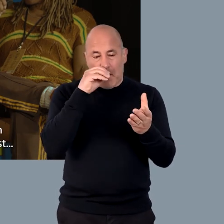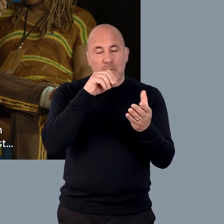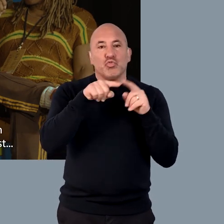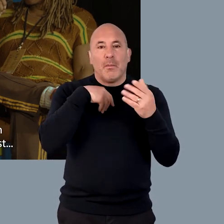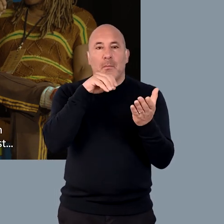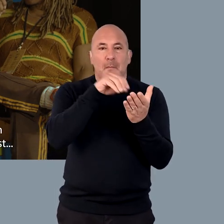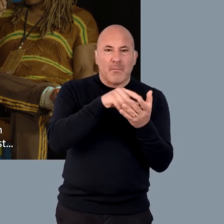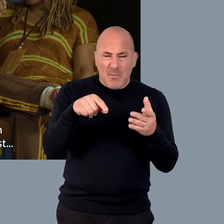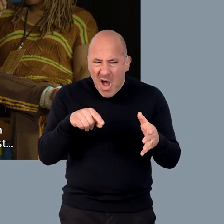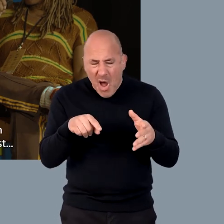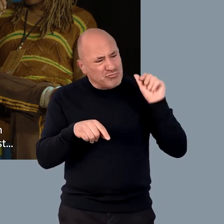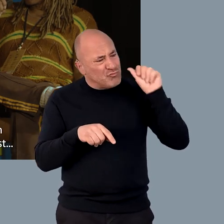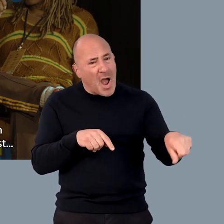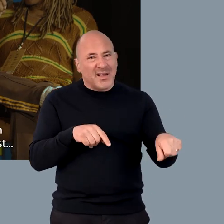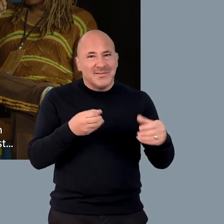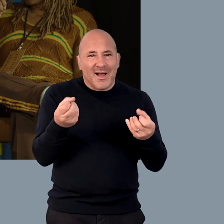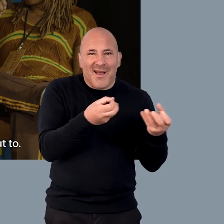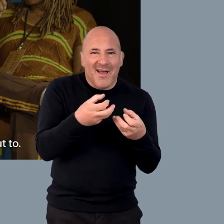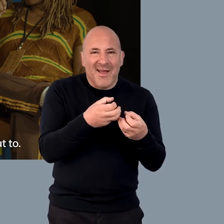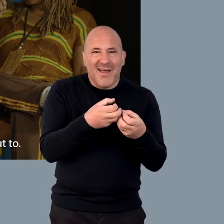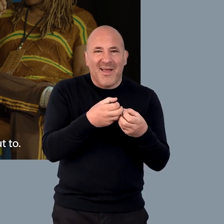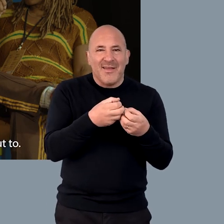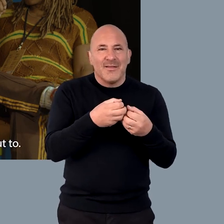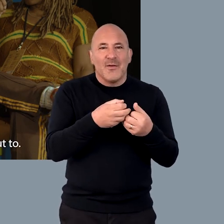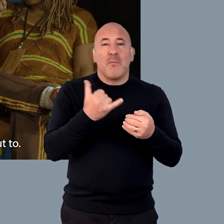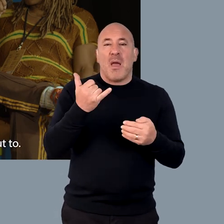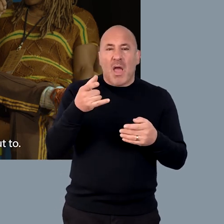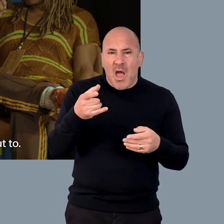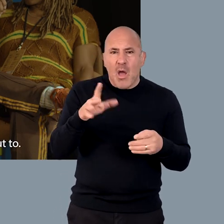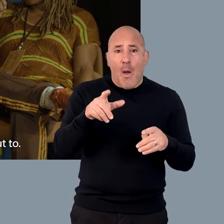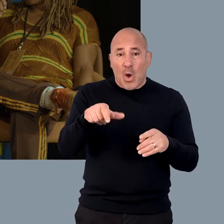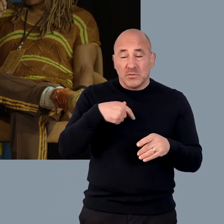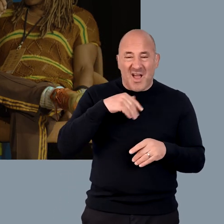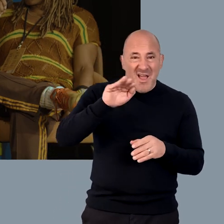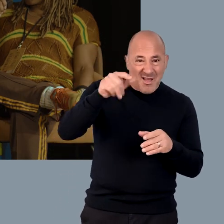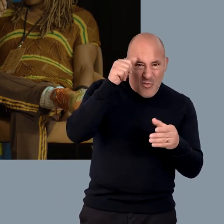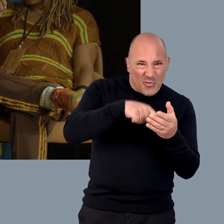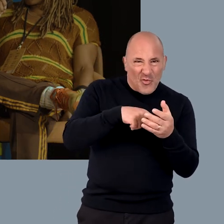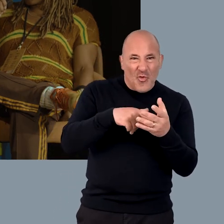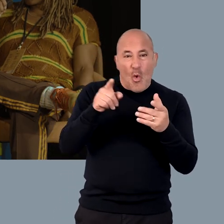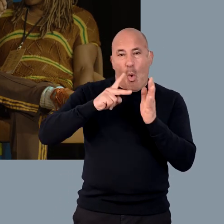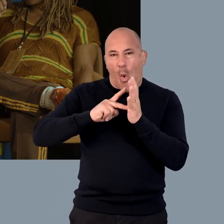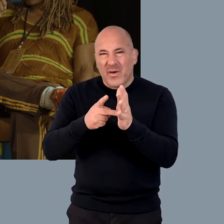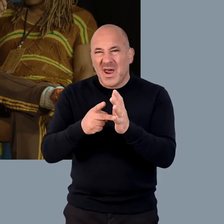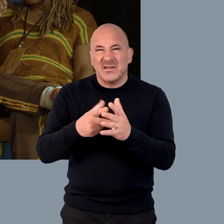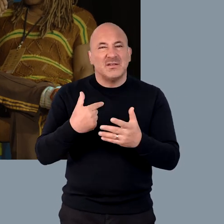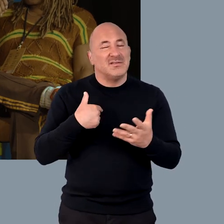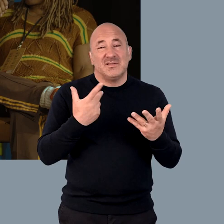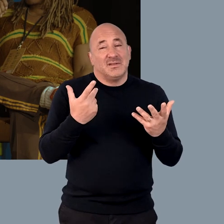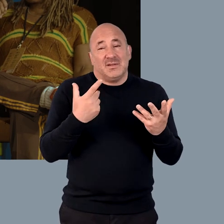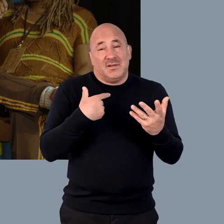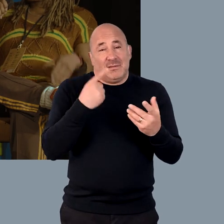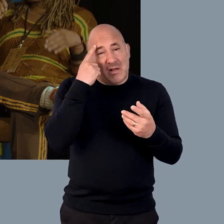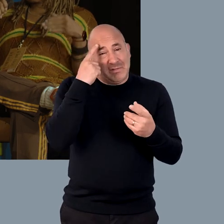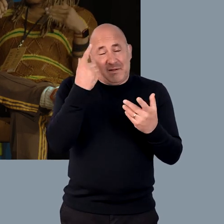might mention the room and someone else might go Oh, yeah, just do and there probably actually was Someone I could have reached out to to be fair to the organizers, but I just didn't have them at